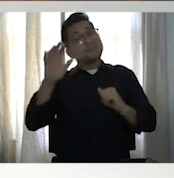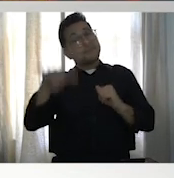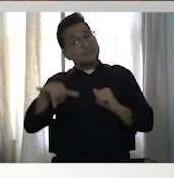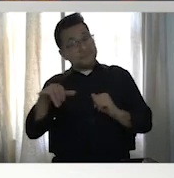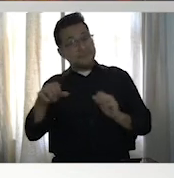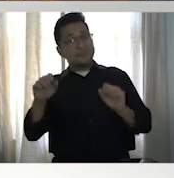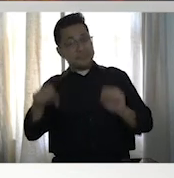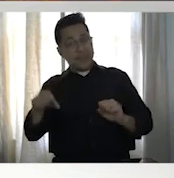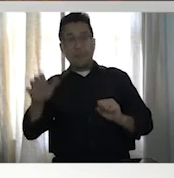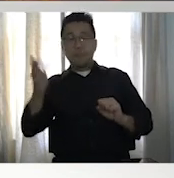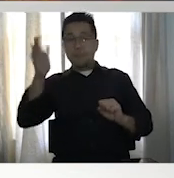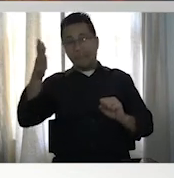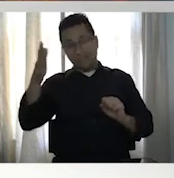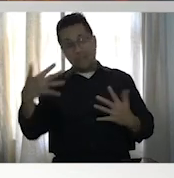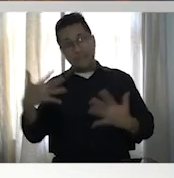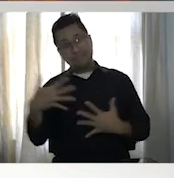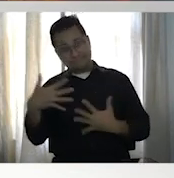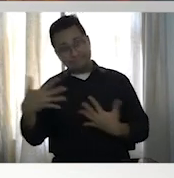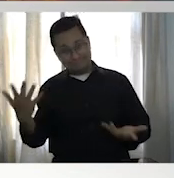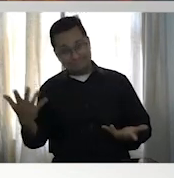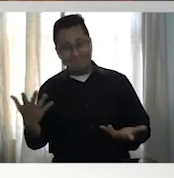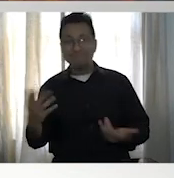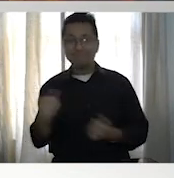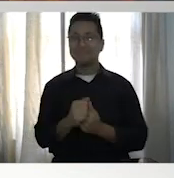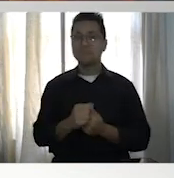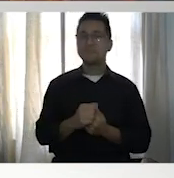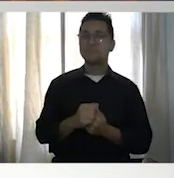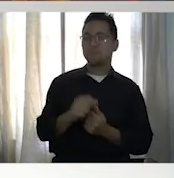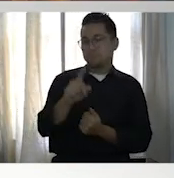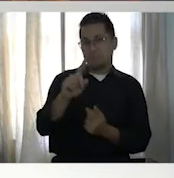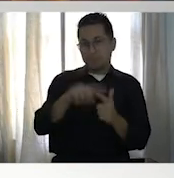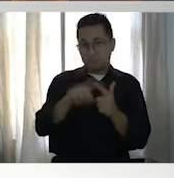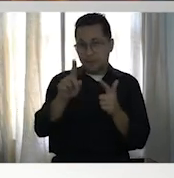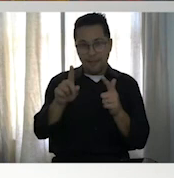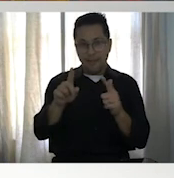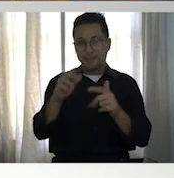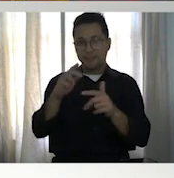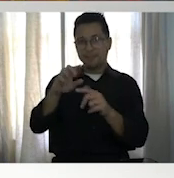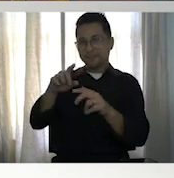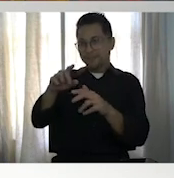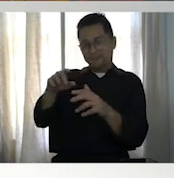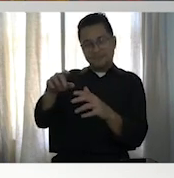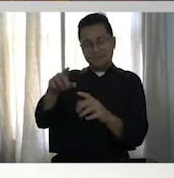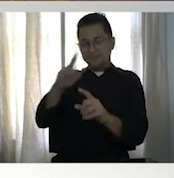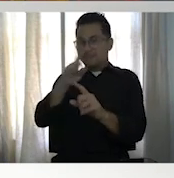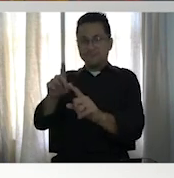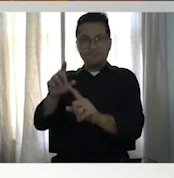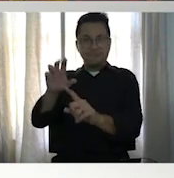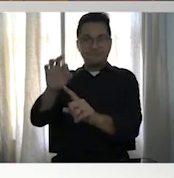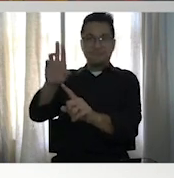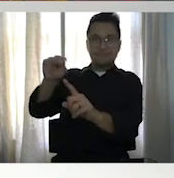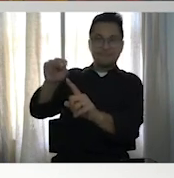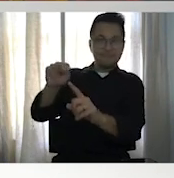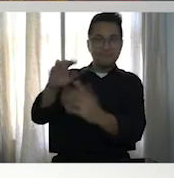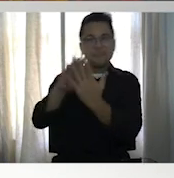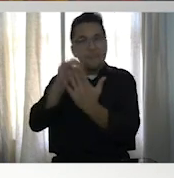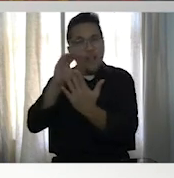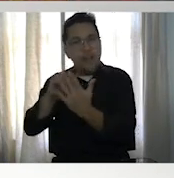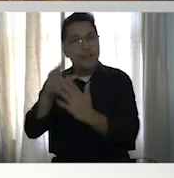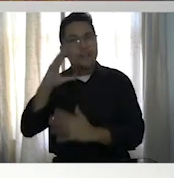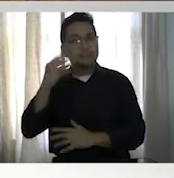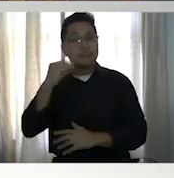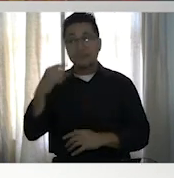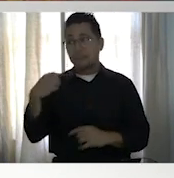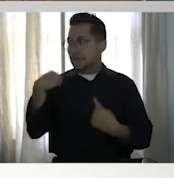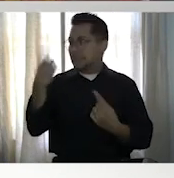little bit scary, to do that. But it turns out it is really fun, and it's a learning experience. And like I said, 51